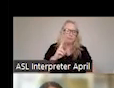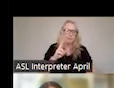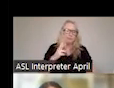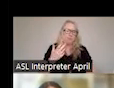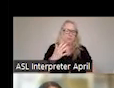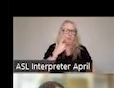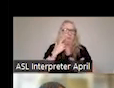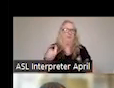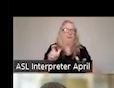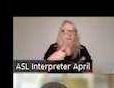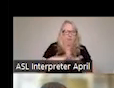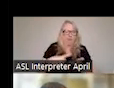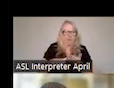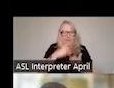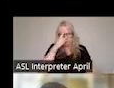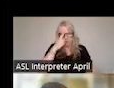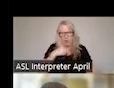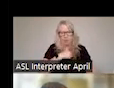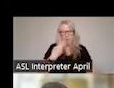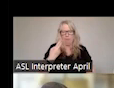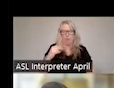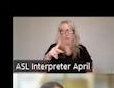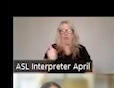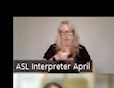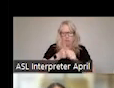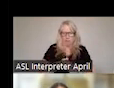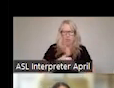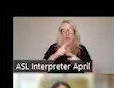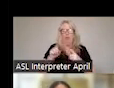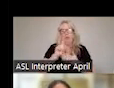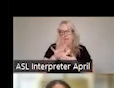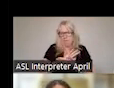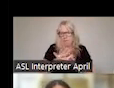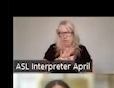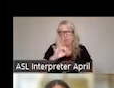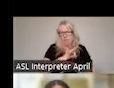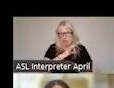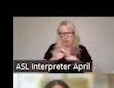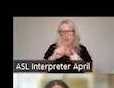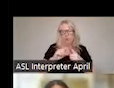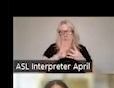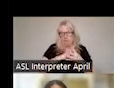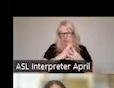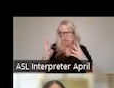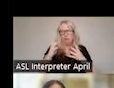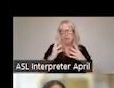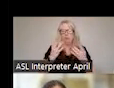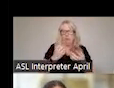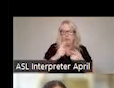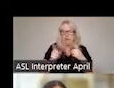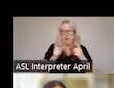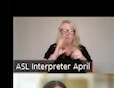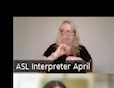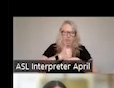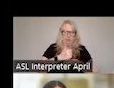topic for us. And when we think about HIPAA compliant chat and video function, we also have scheduling functions so peers can set their time and place and all